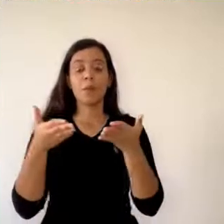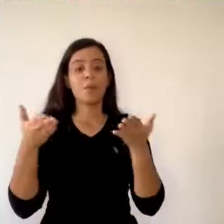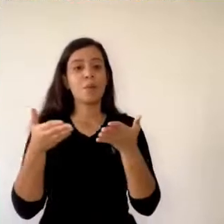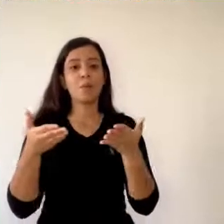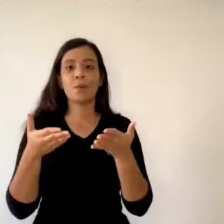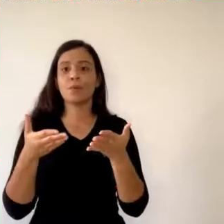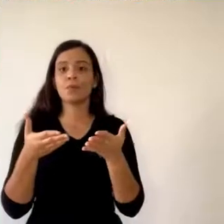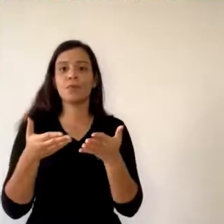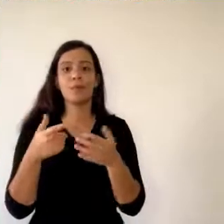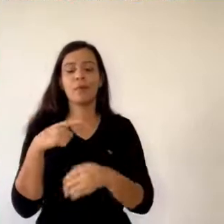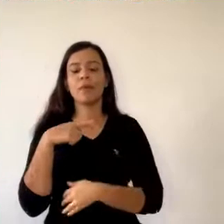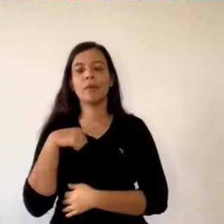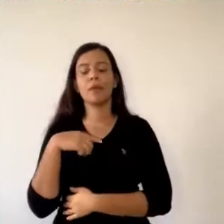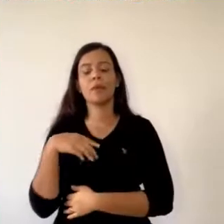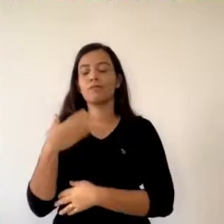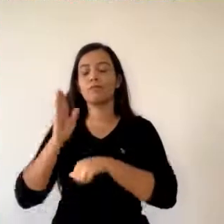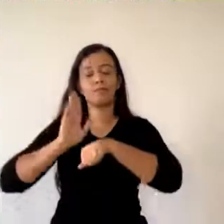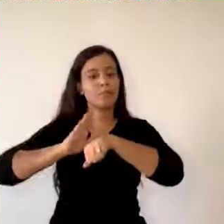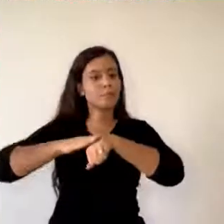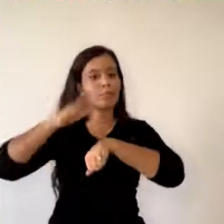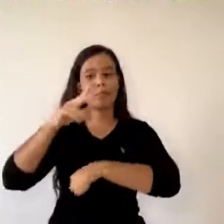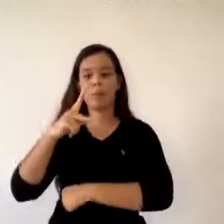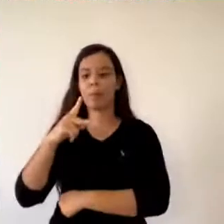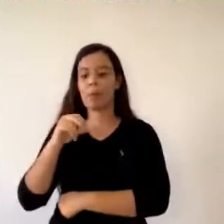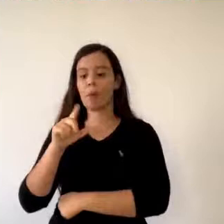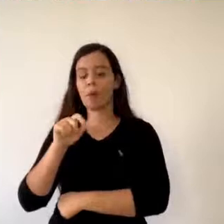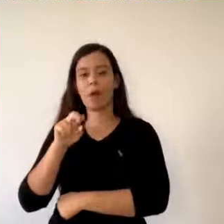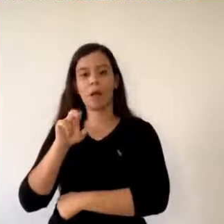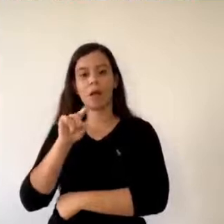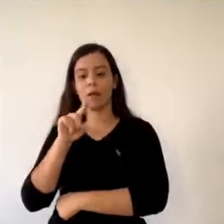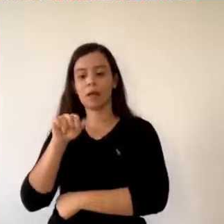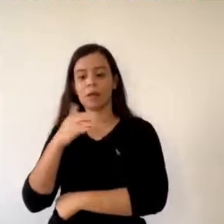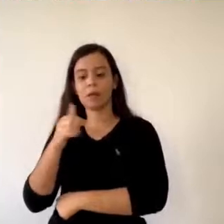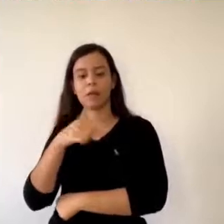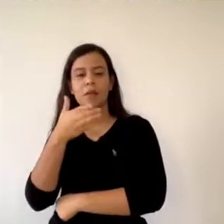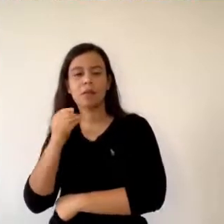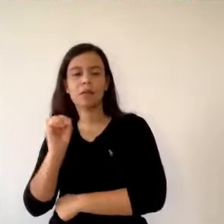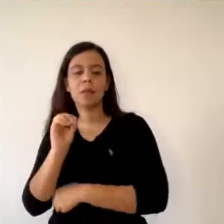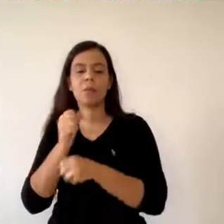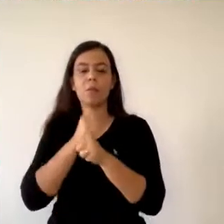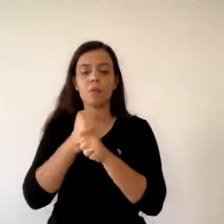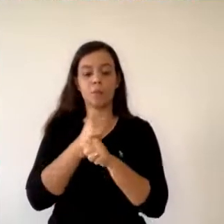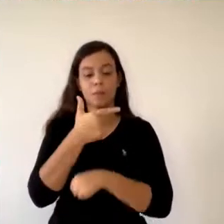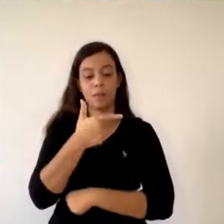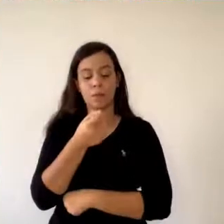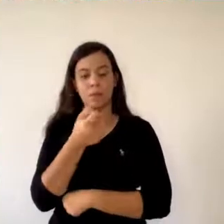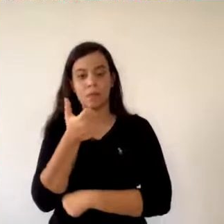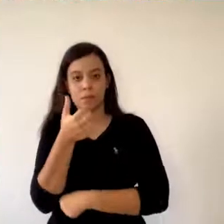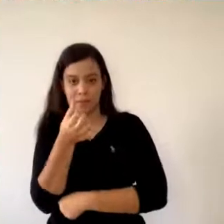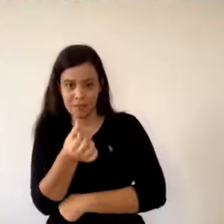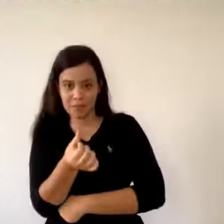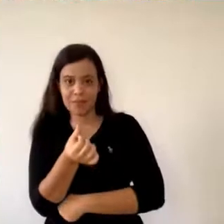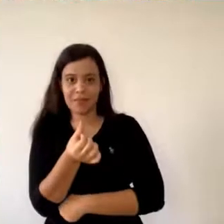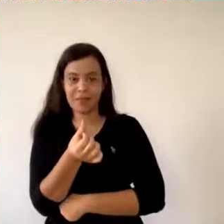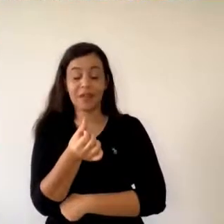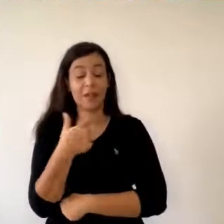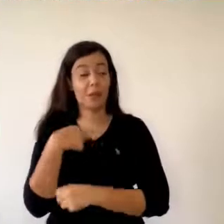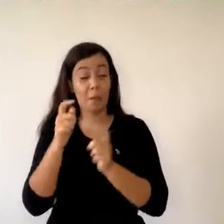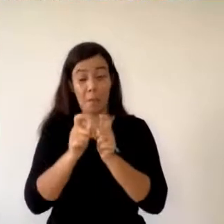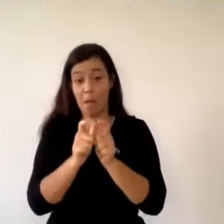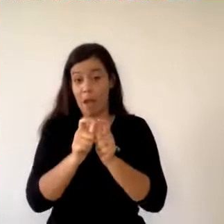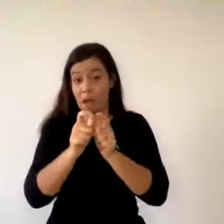We have a situation of super polarization, and we have then